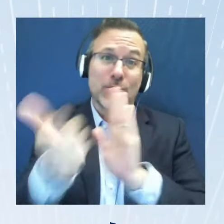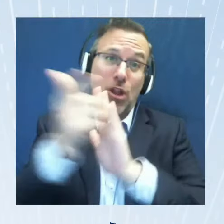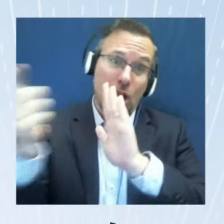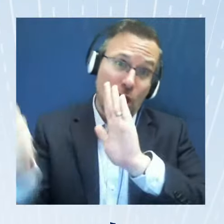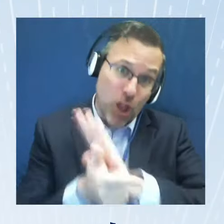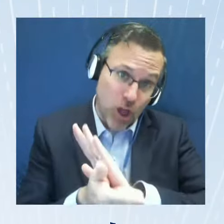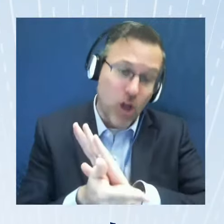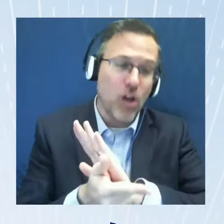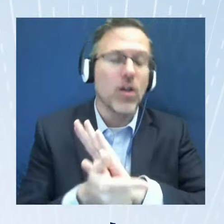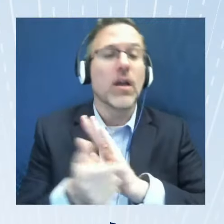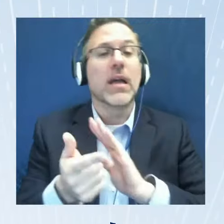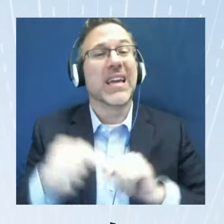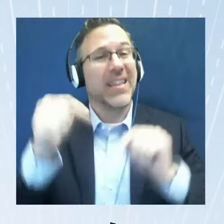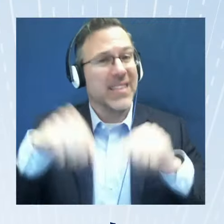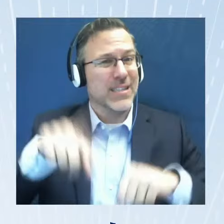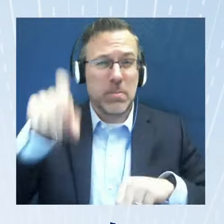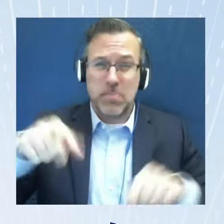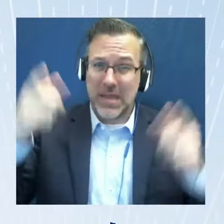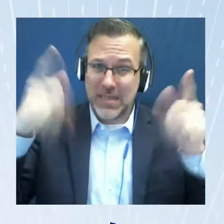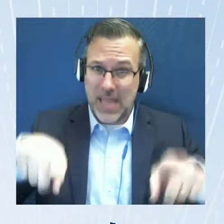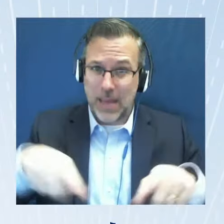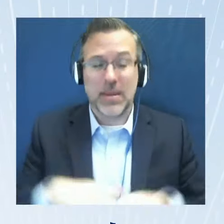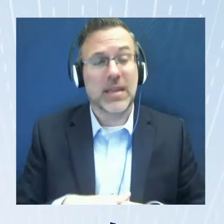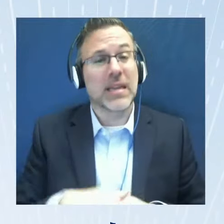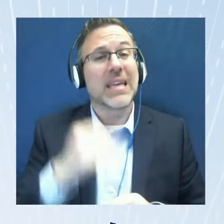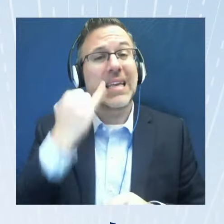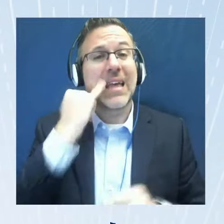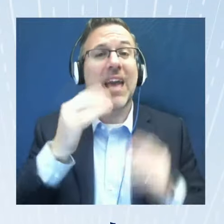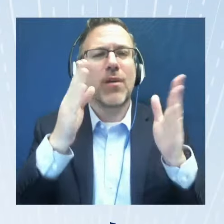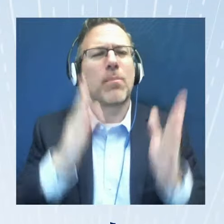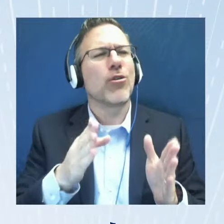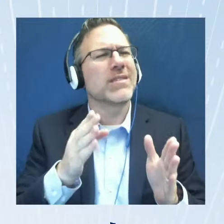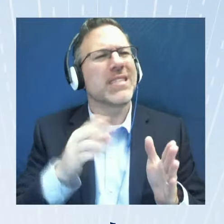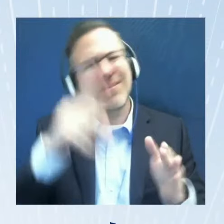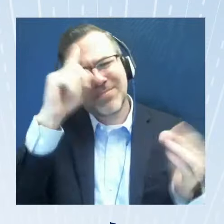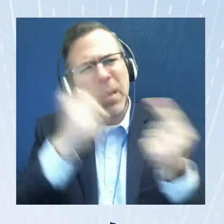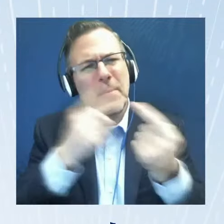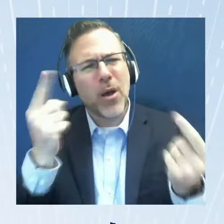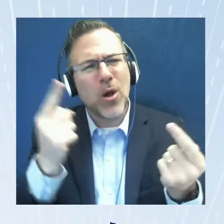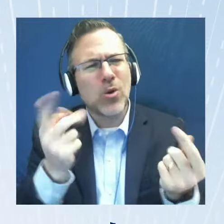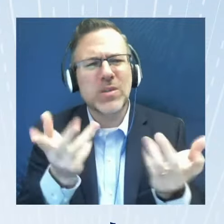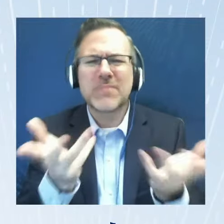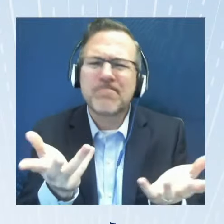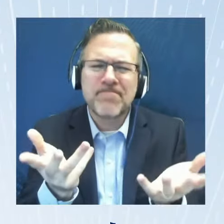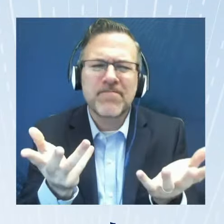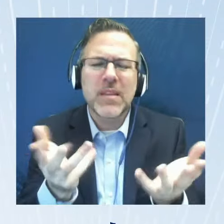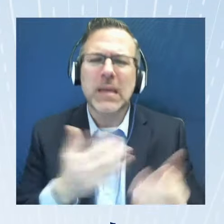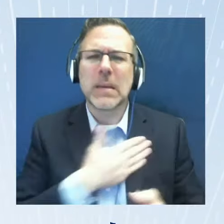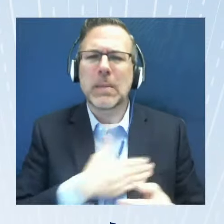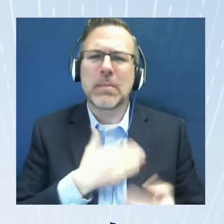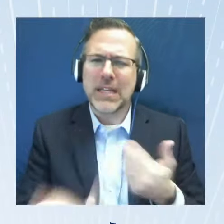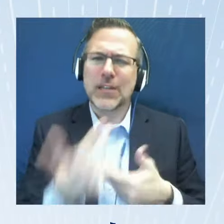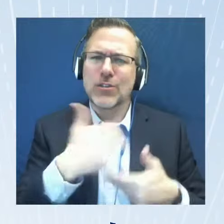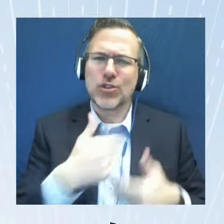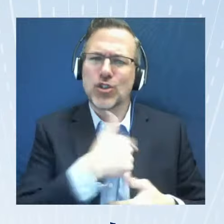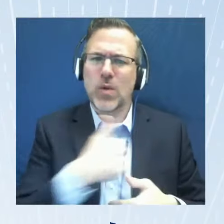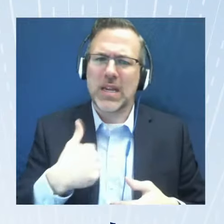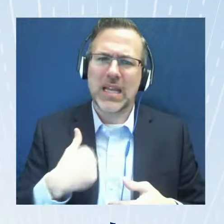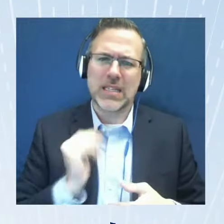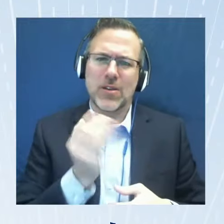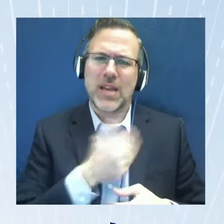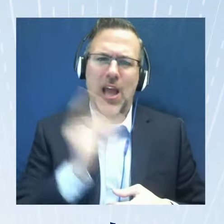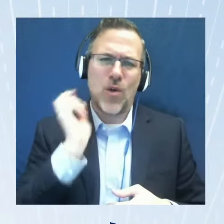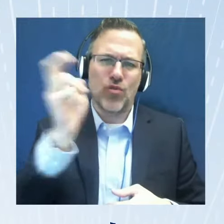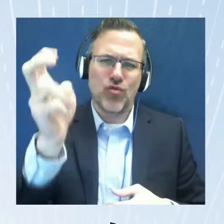done. And anyone that would oppose it, I would challenge them to join us on one of our trips. You mentioned the